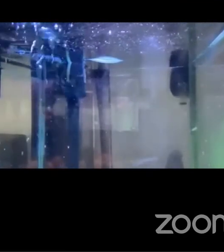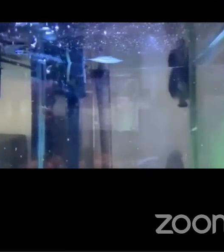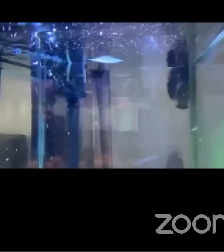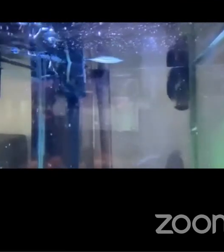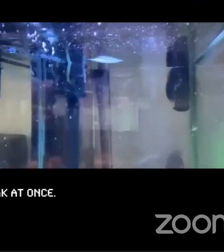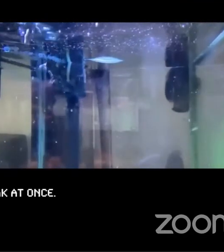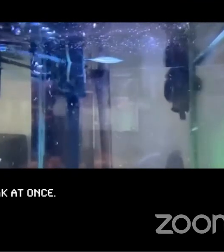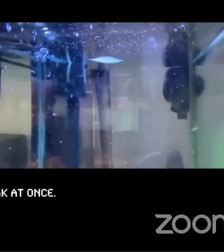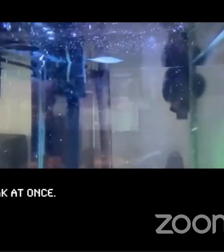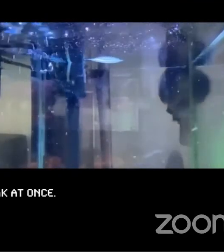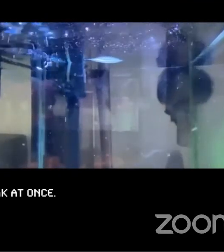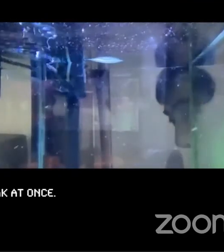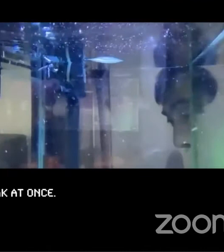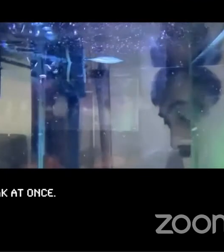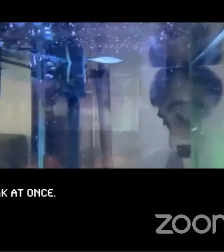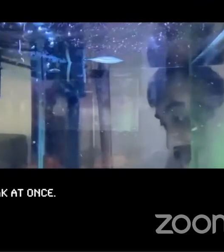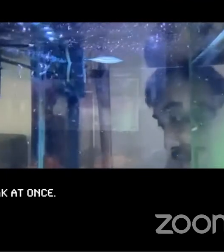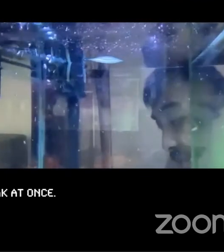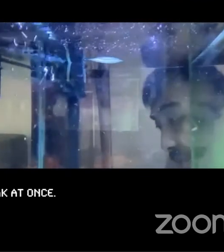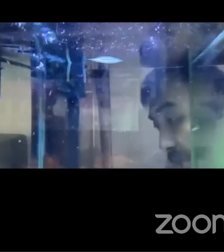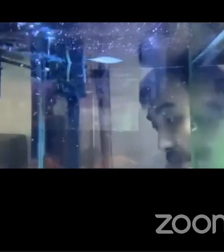Thank you talking?